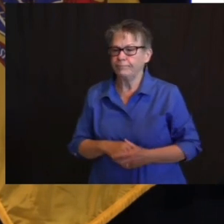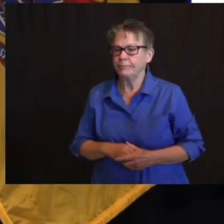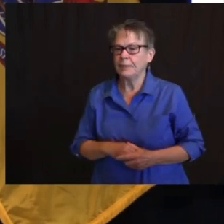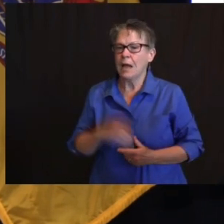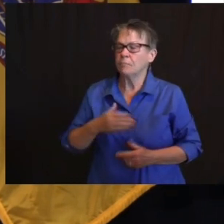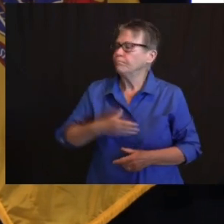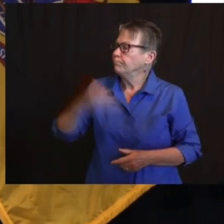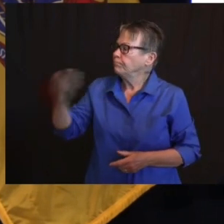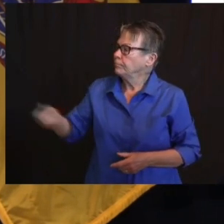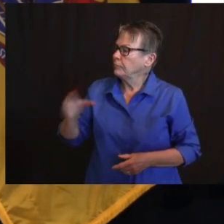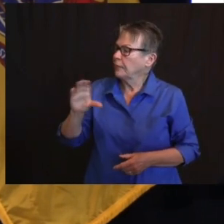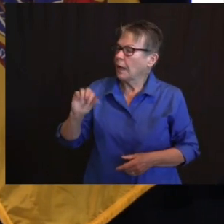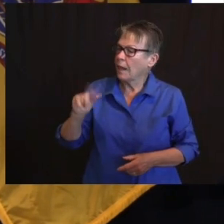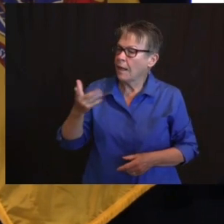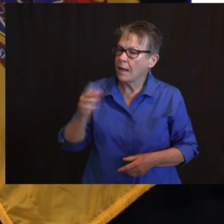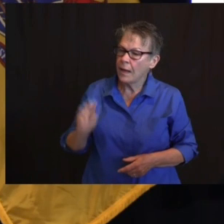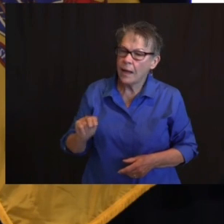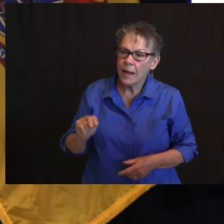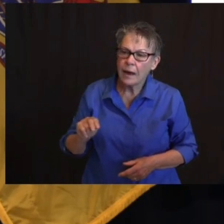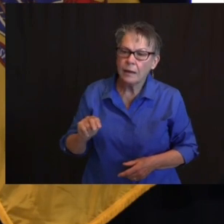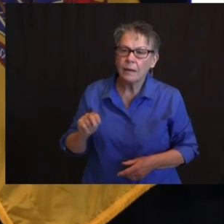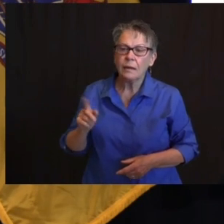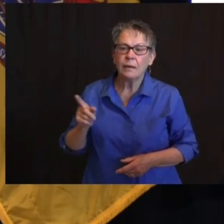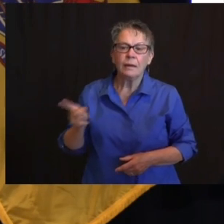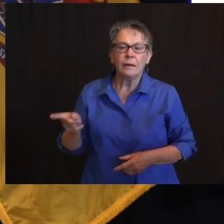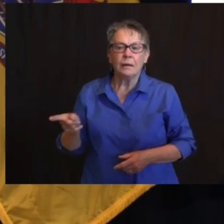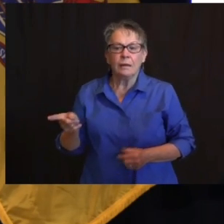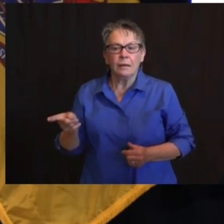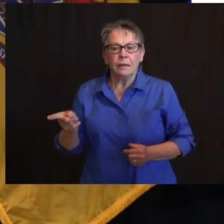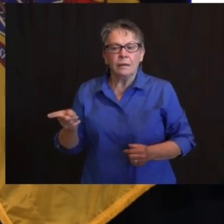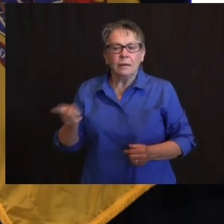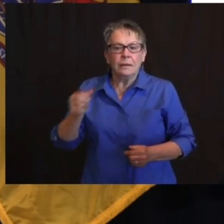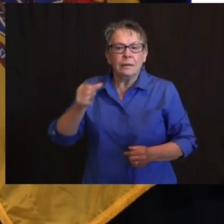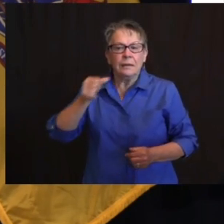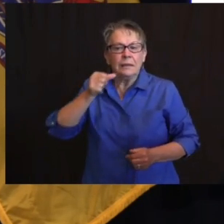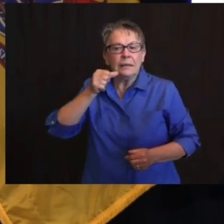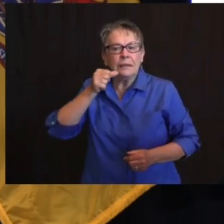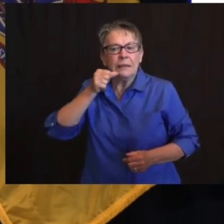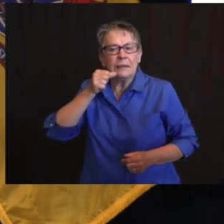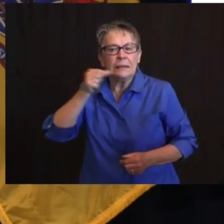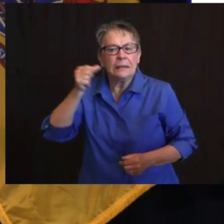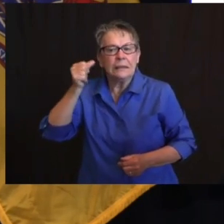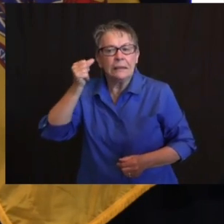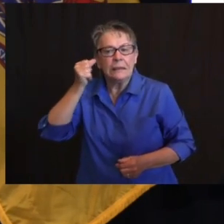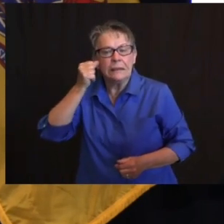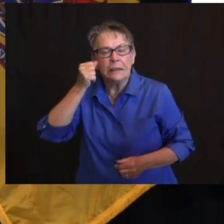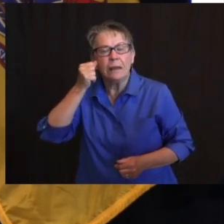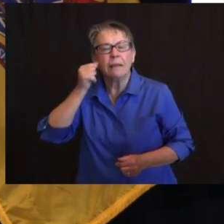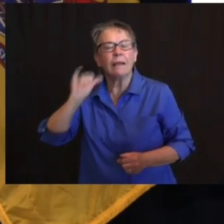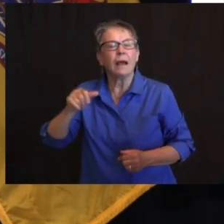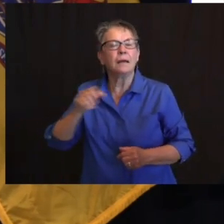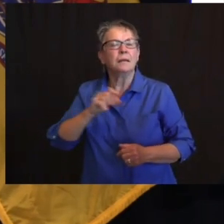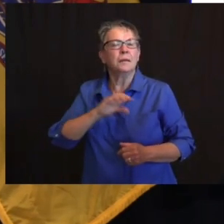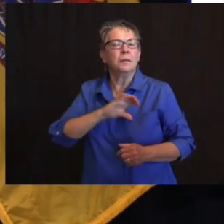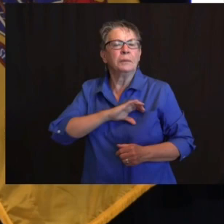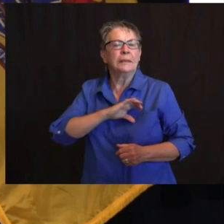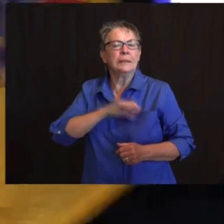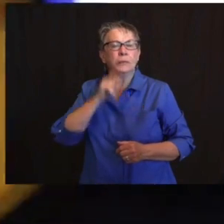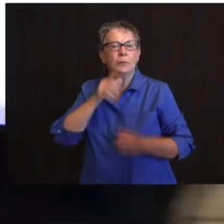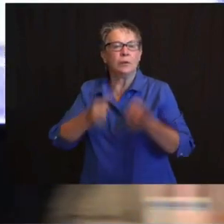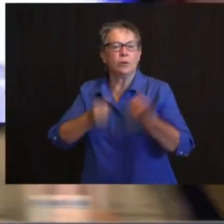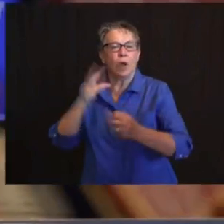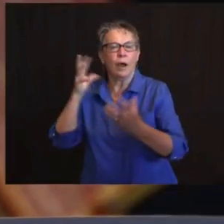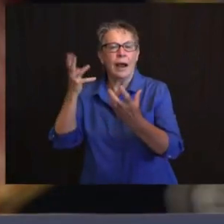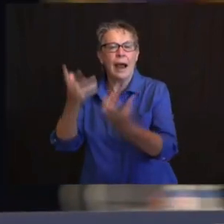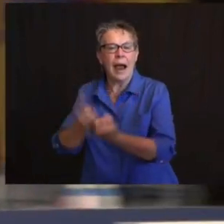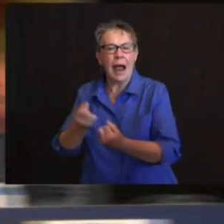on the phone. He is slowly, but what spirit? What spirit? Unbelievable. Welcome. Thanks, Governor.